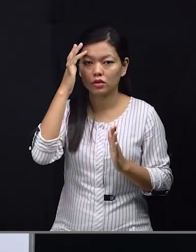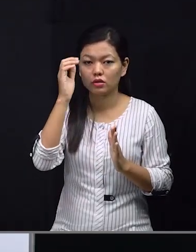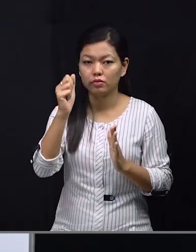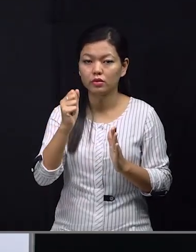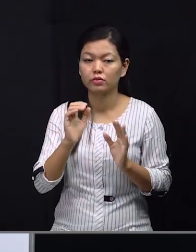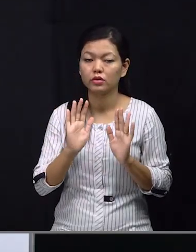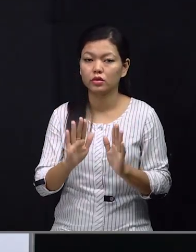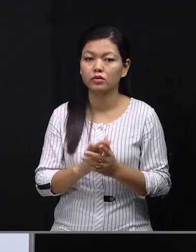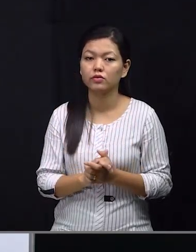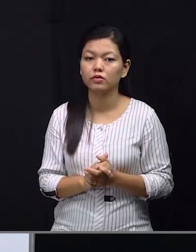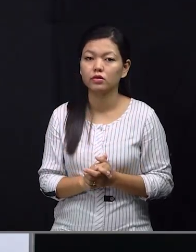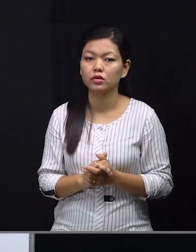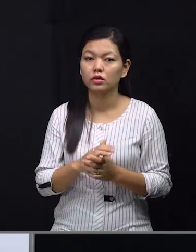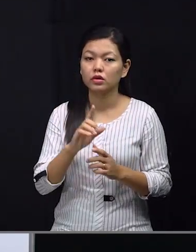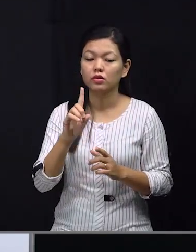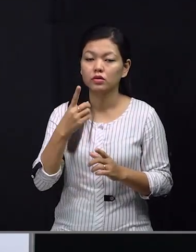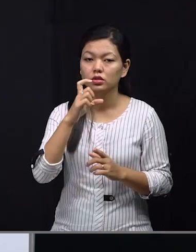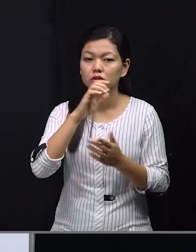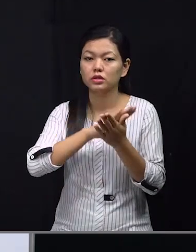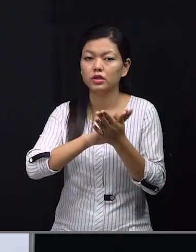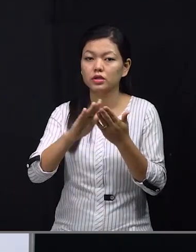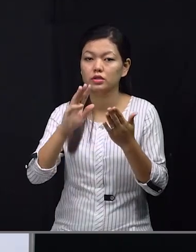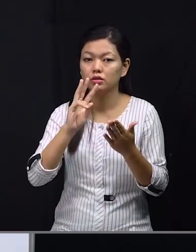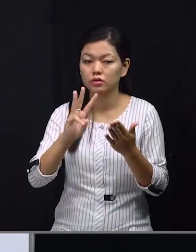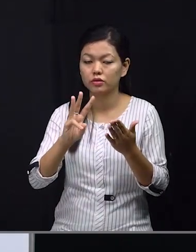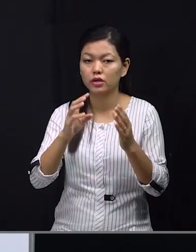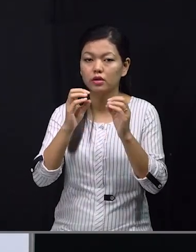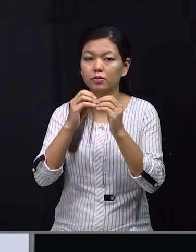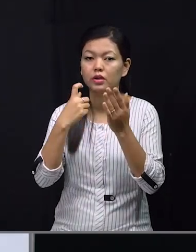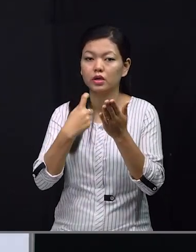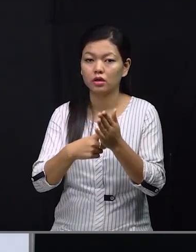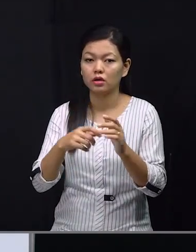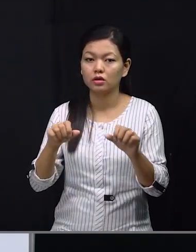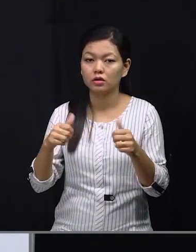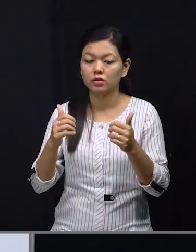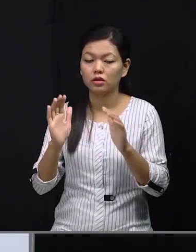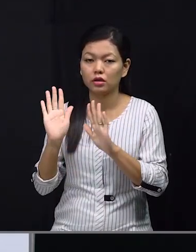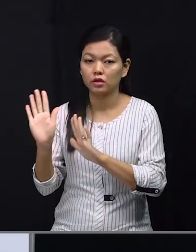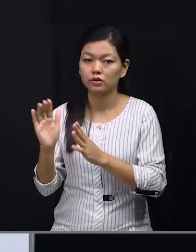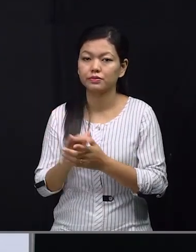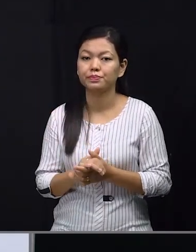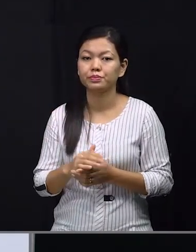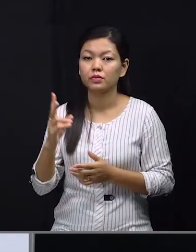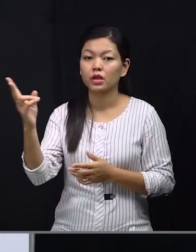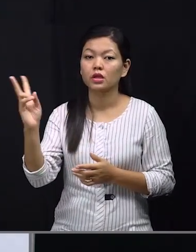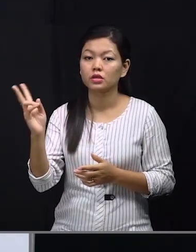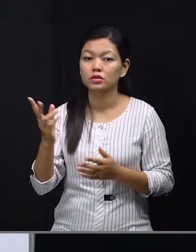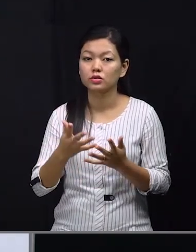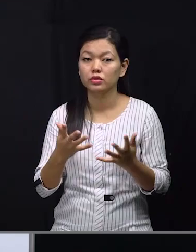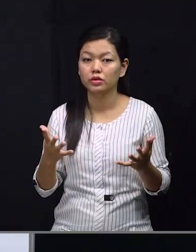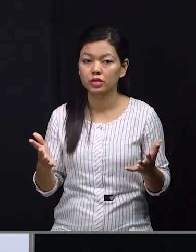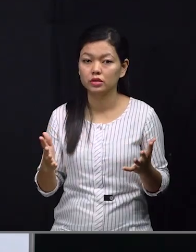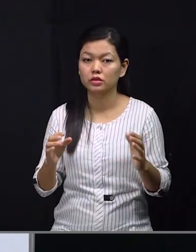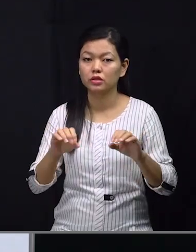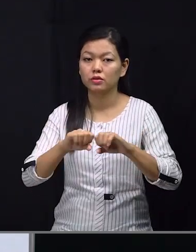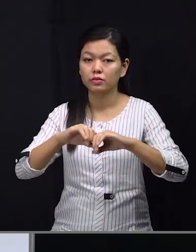of O2 and para substituted products. These two products can be easily separated